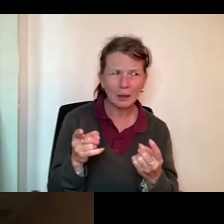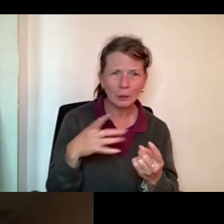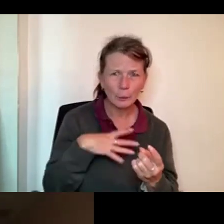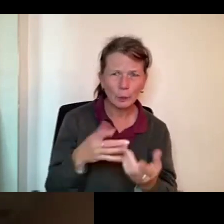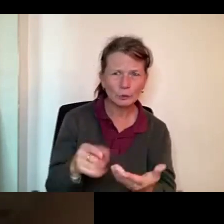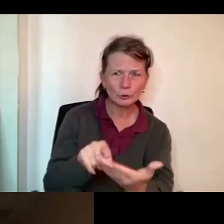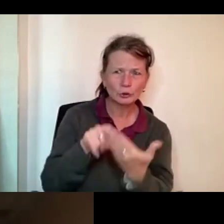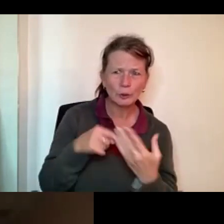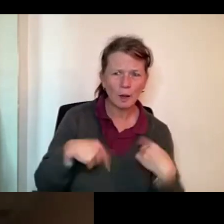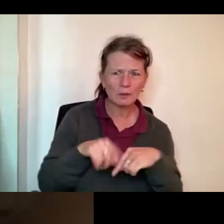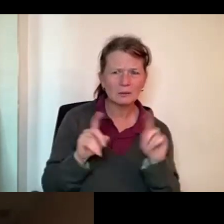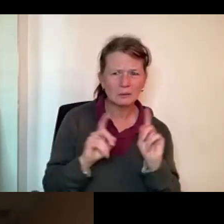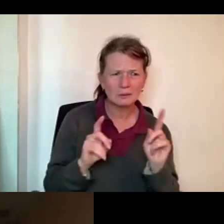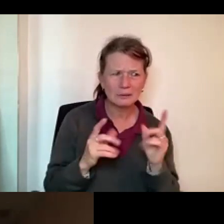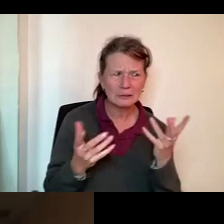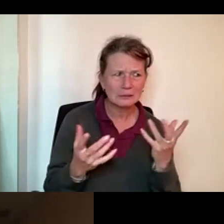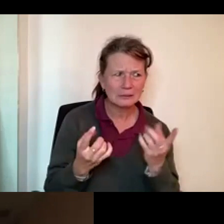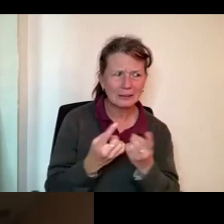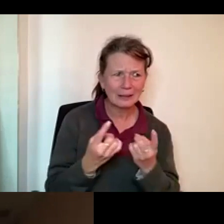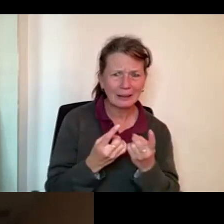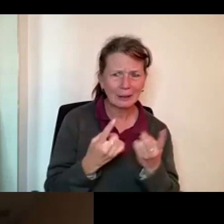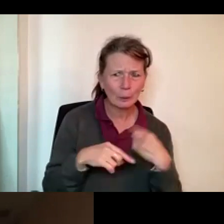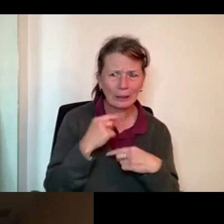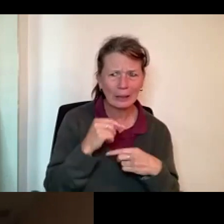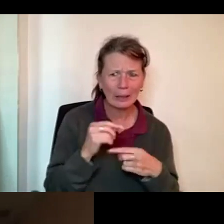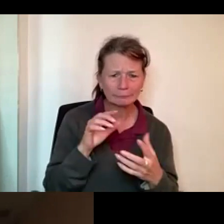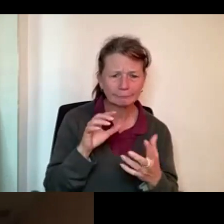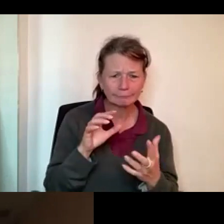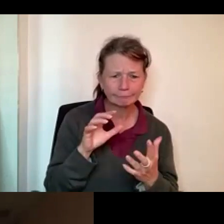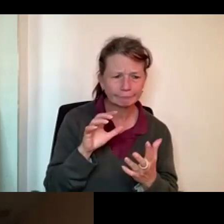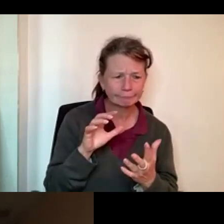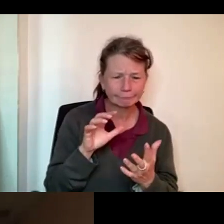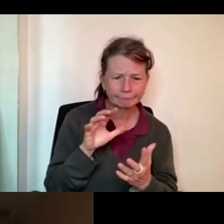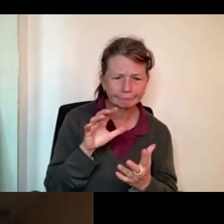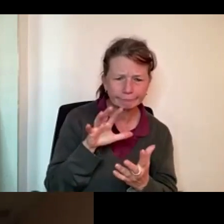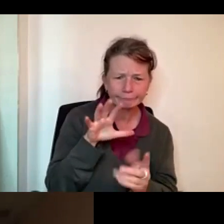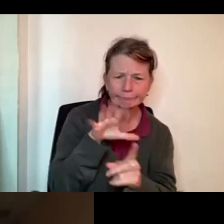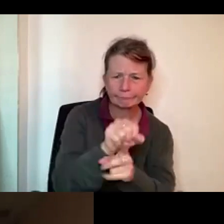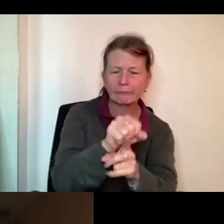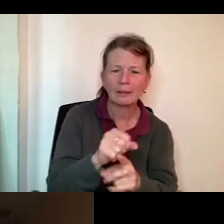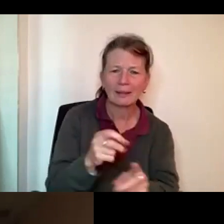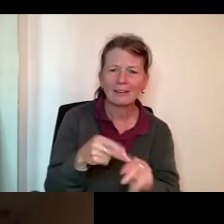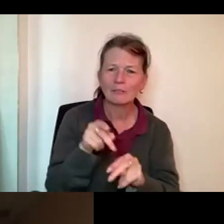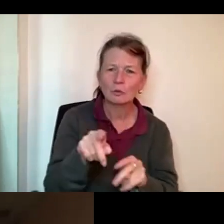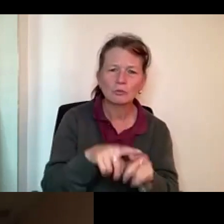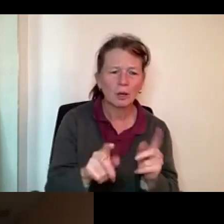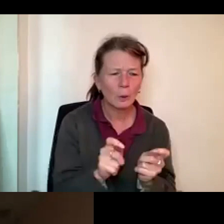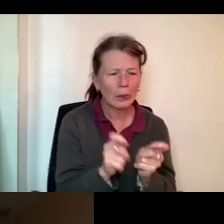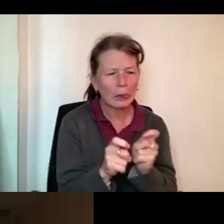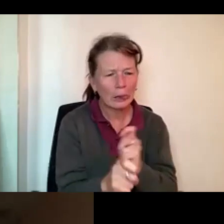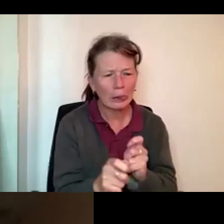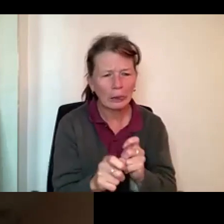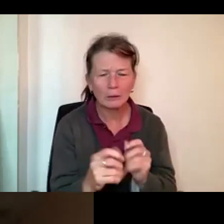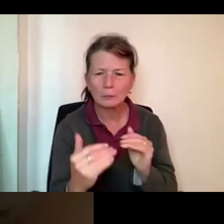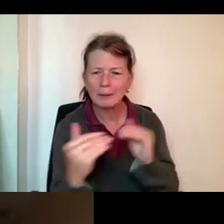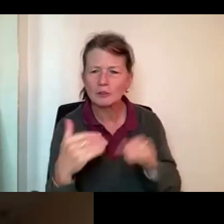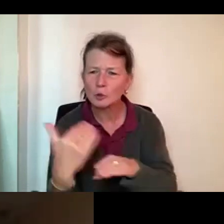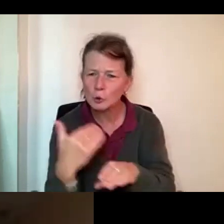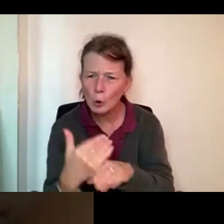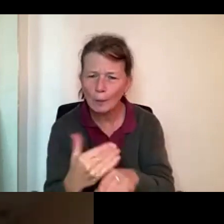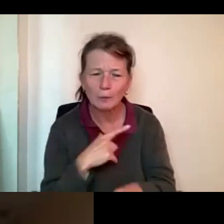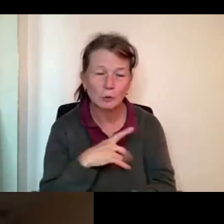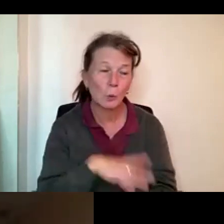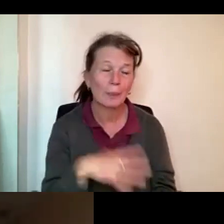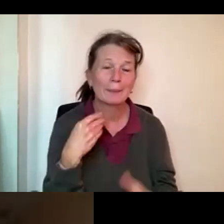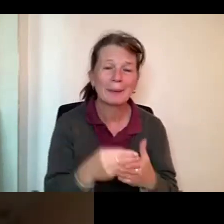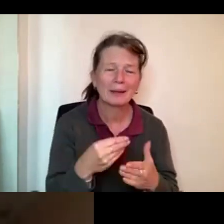Is it anything sort of that we can stand on? Because if you're just trying to tailor it for the job, for the money, that doesn't feel good as artists